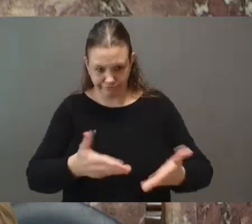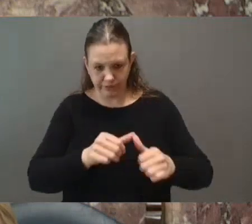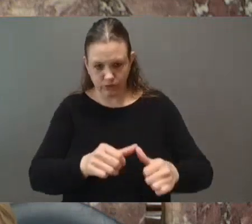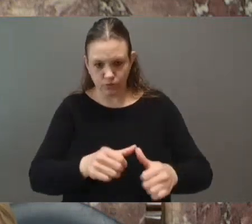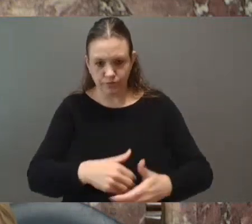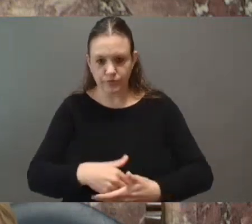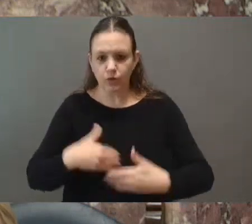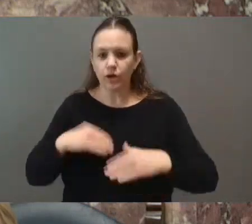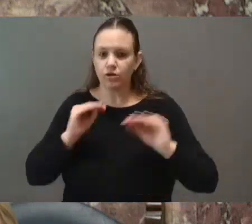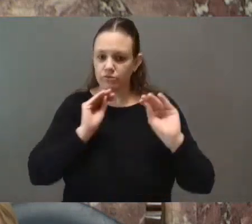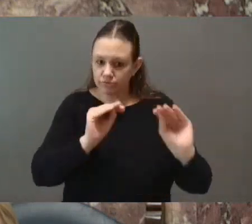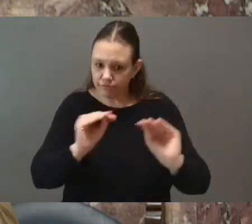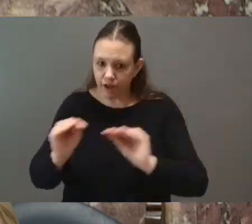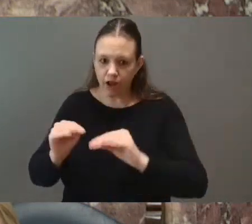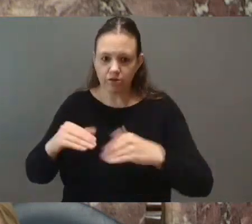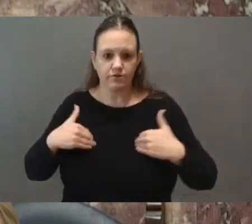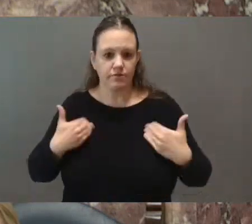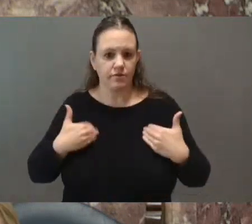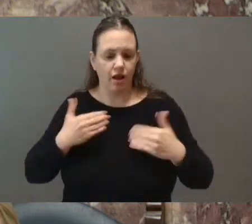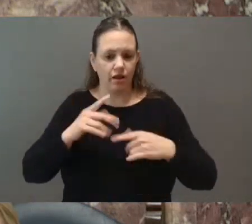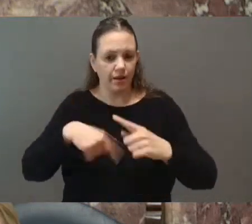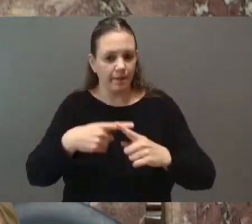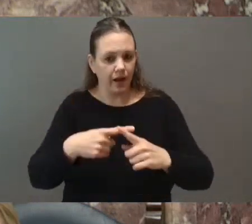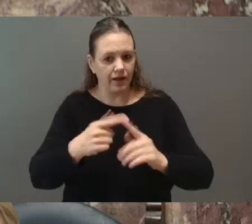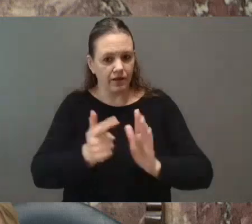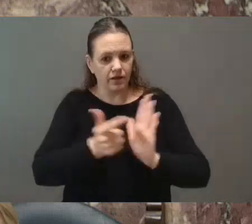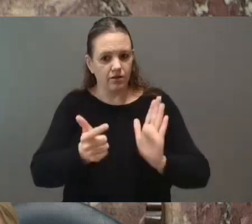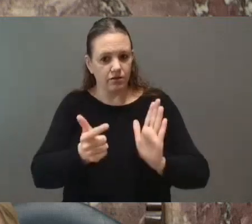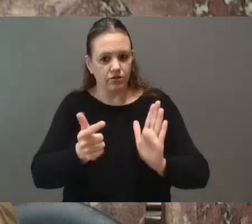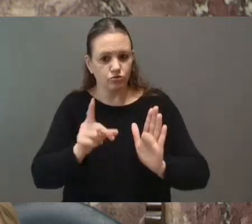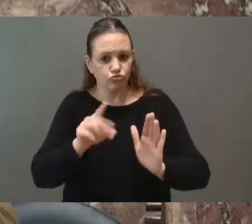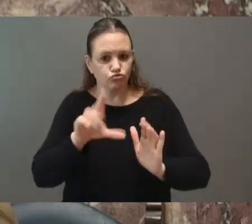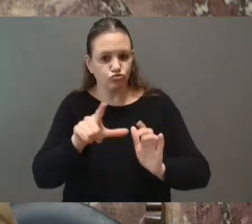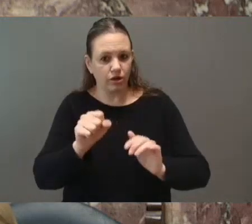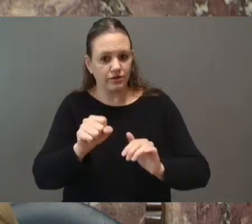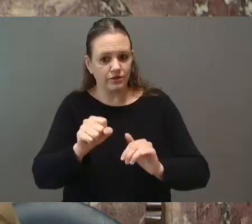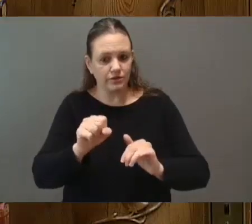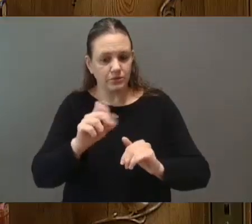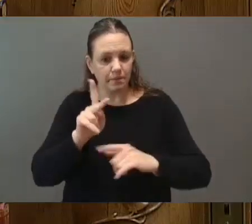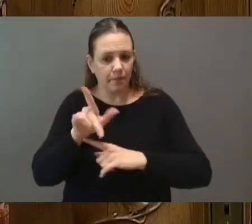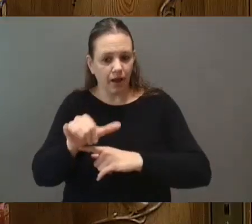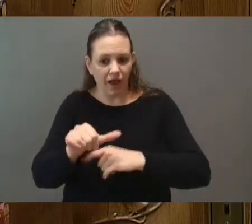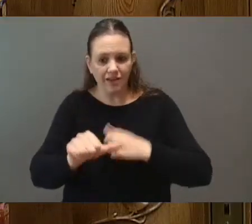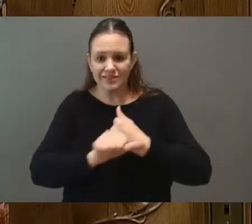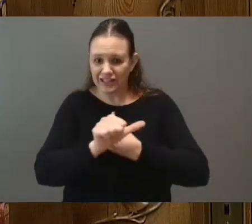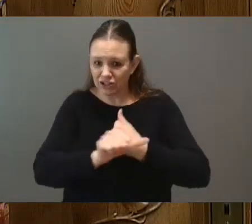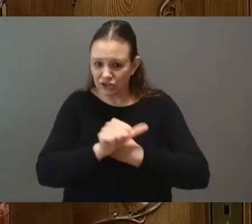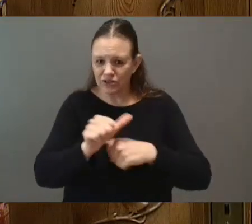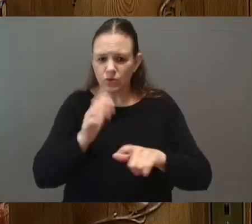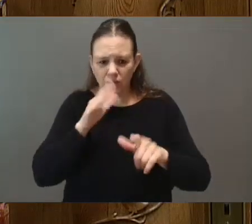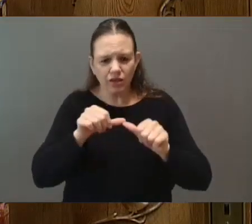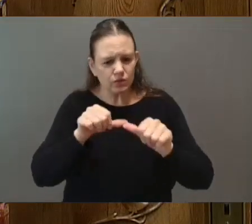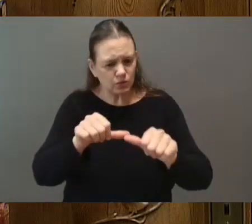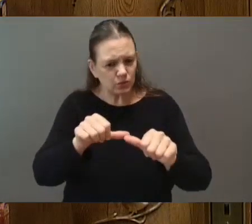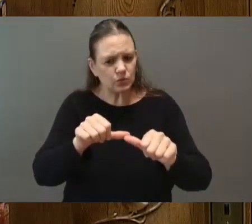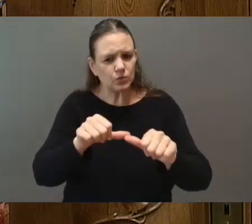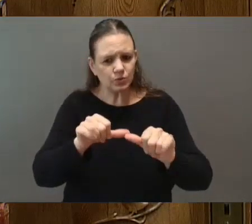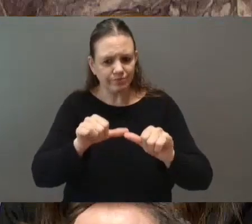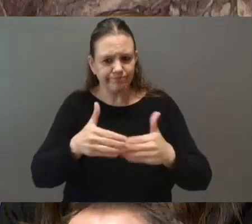drug supply right now, and we will continue to do that work, Honourable Speaker. Prince George Valemount supplemental.